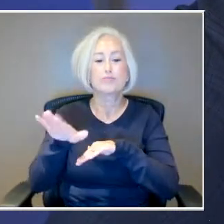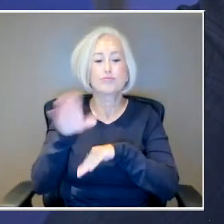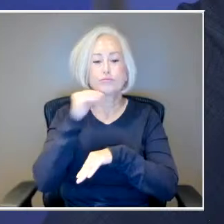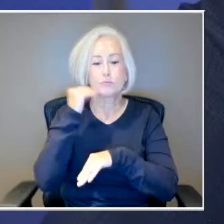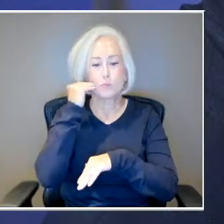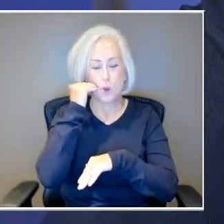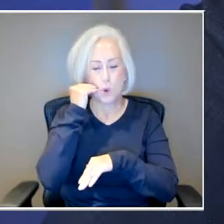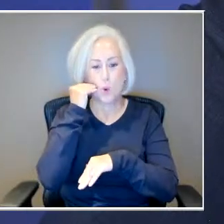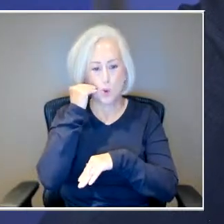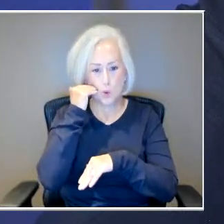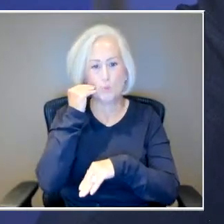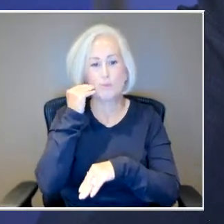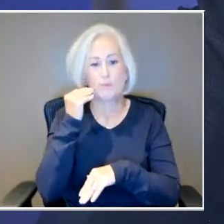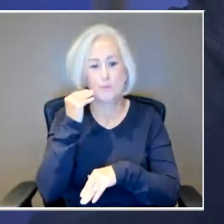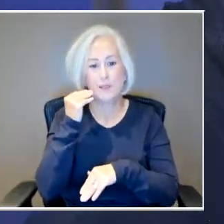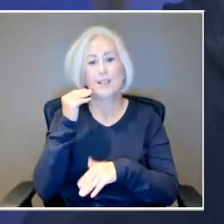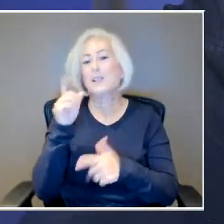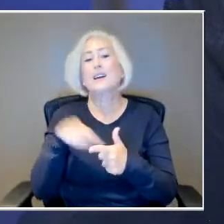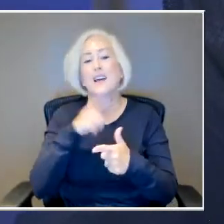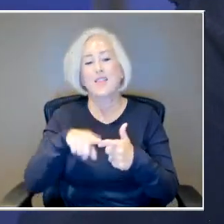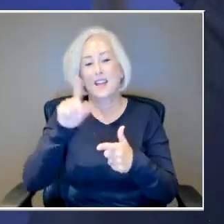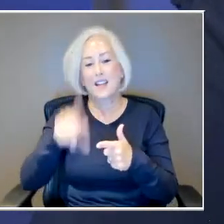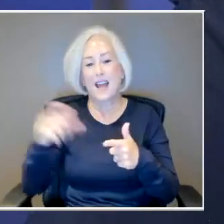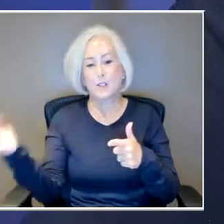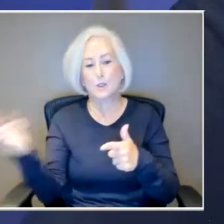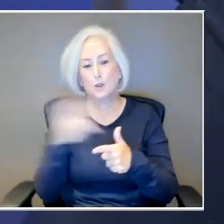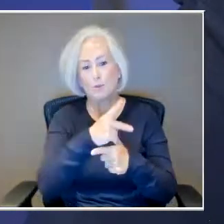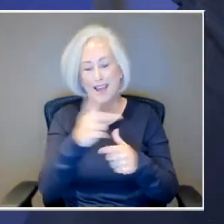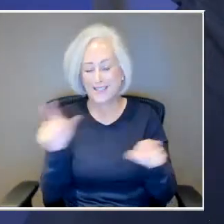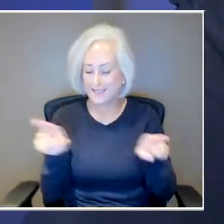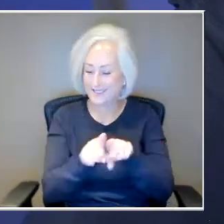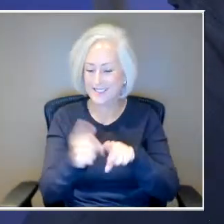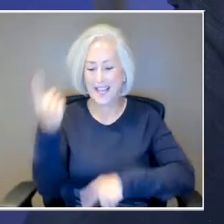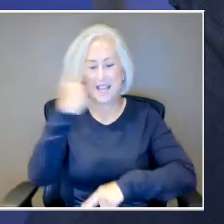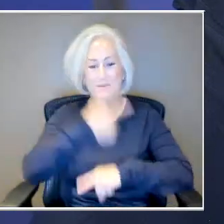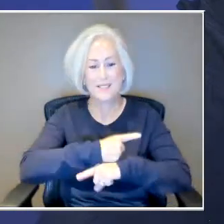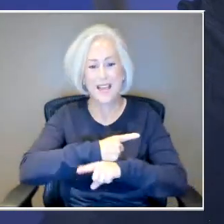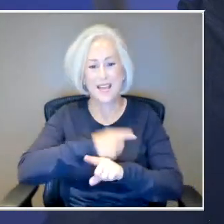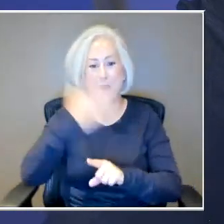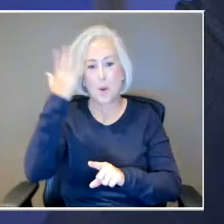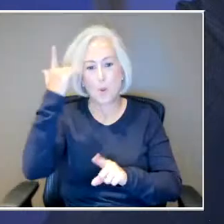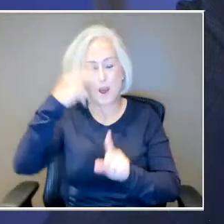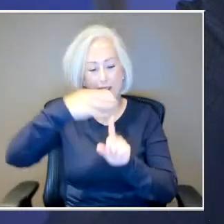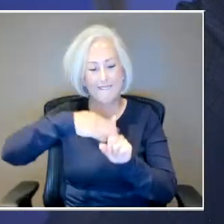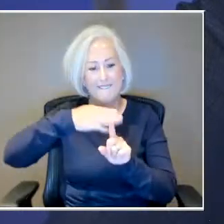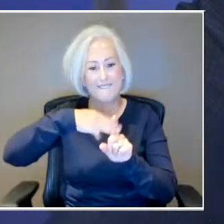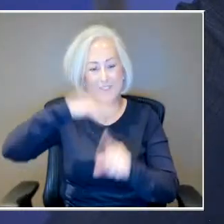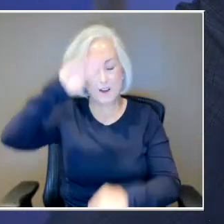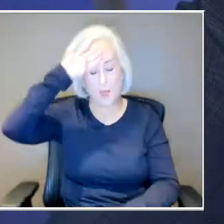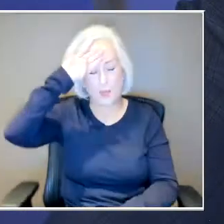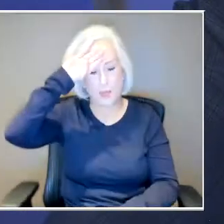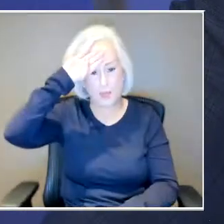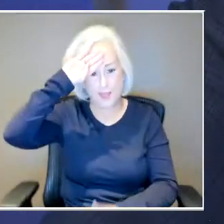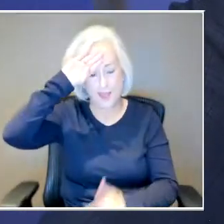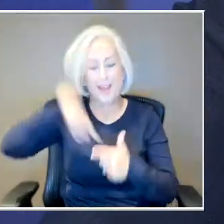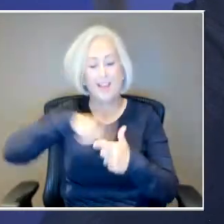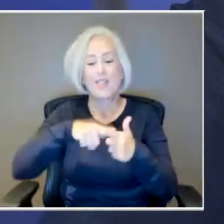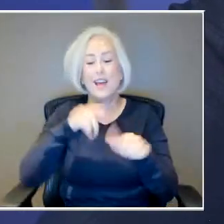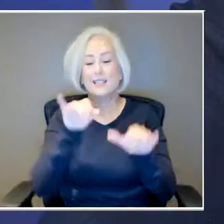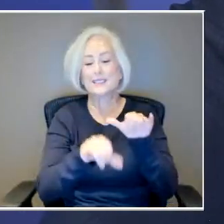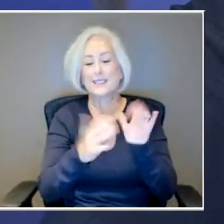ended up coming back that same day. I spiked a fever, and I was in for another 6 or 7 days. But after